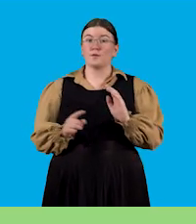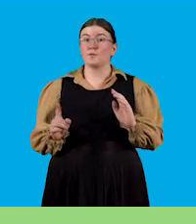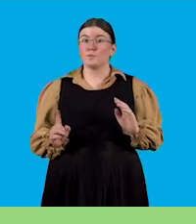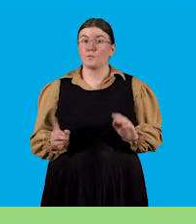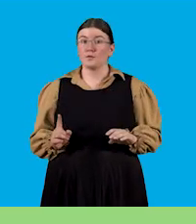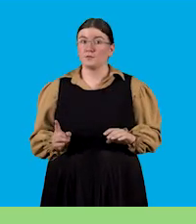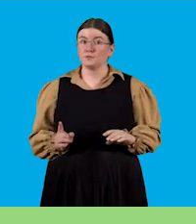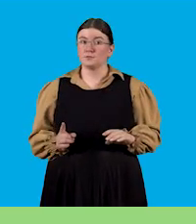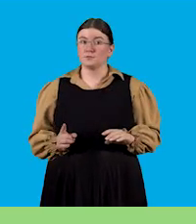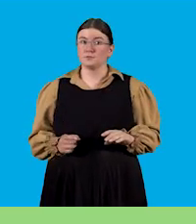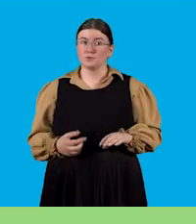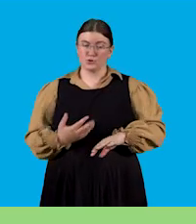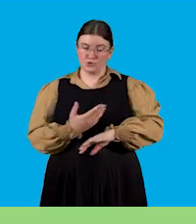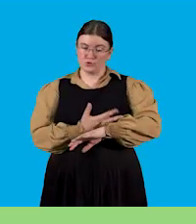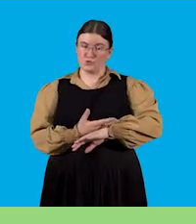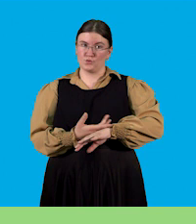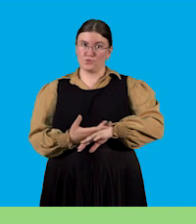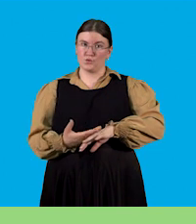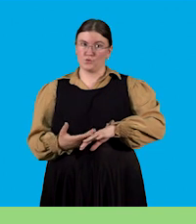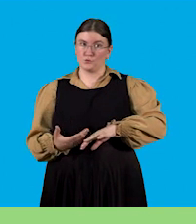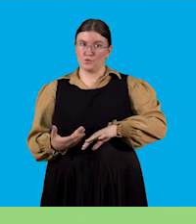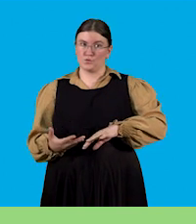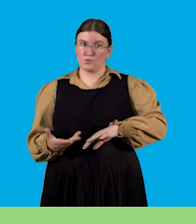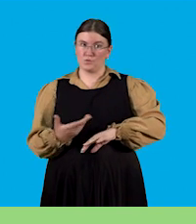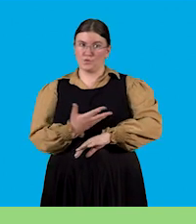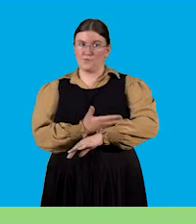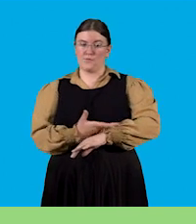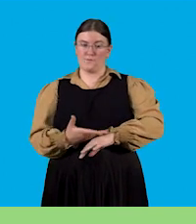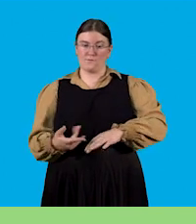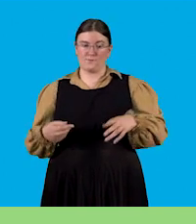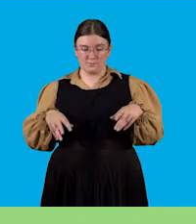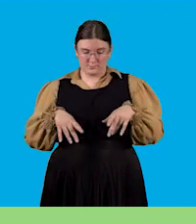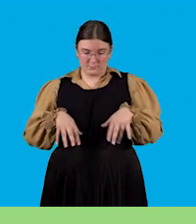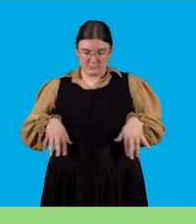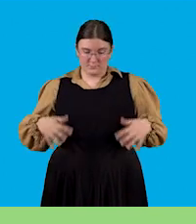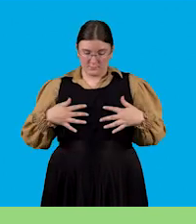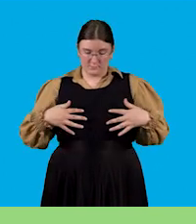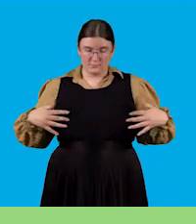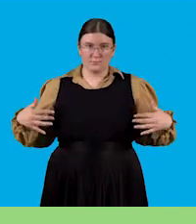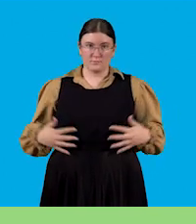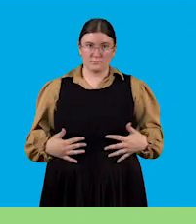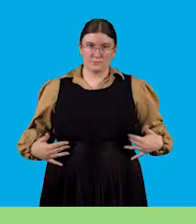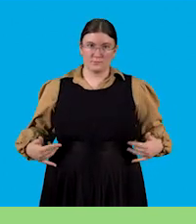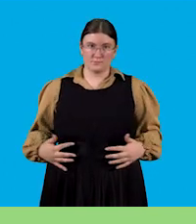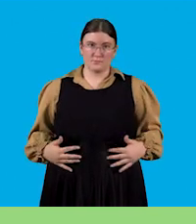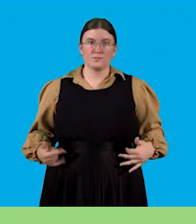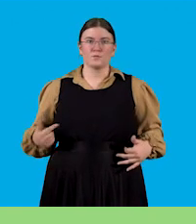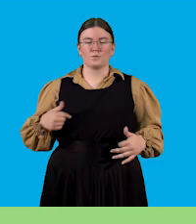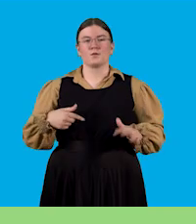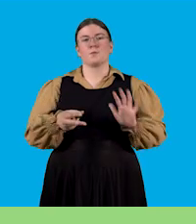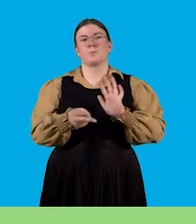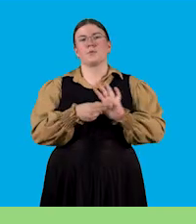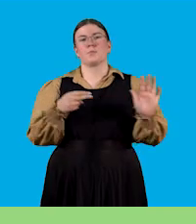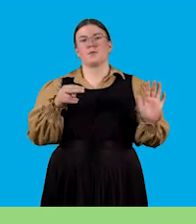pointing to the nerve cells that are branching from our spinal cord, and we'll label